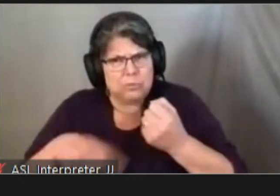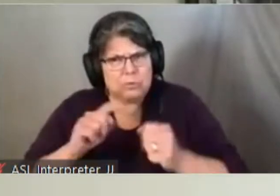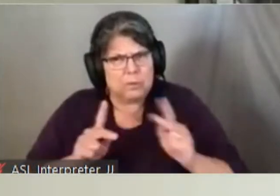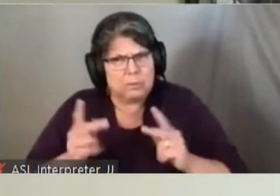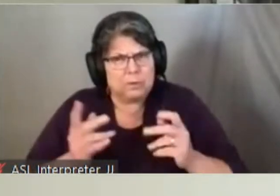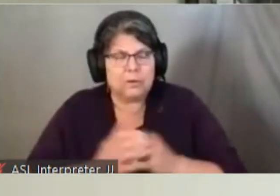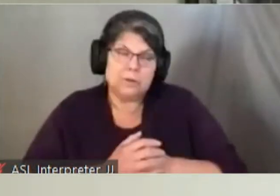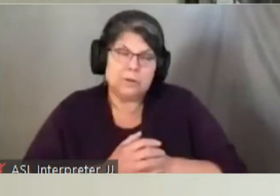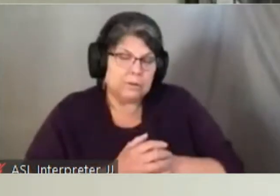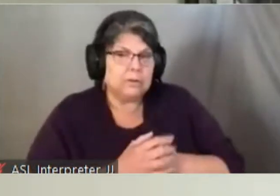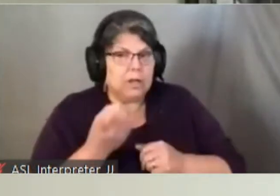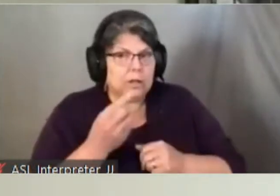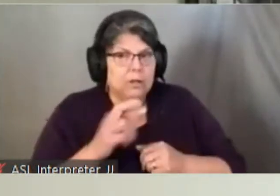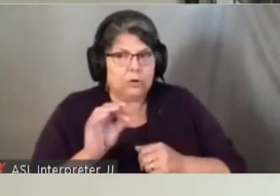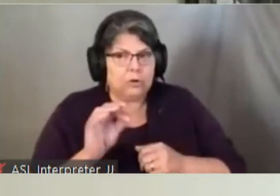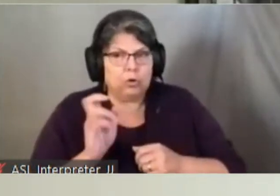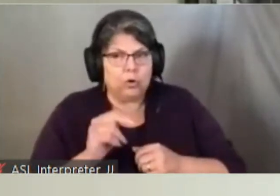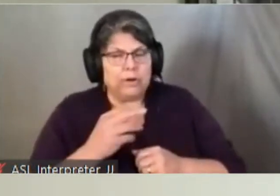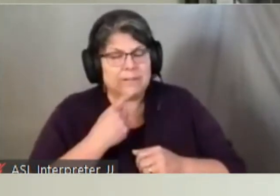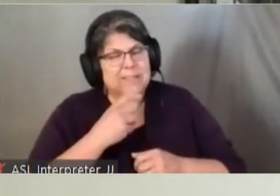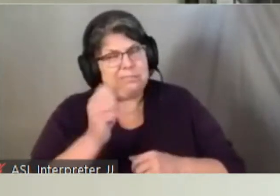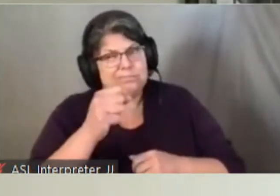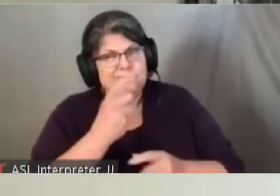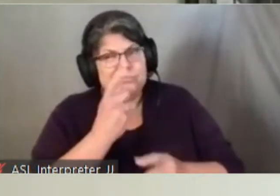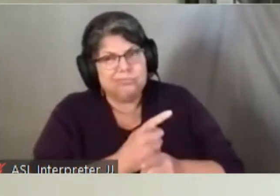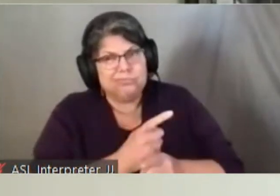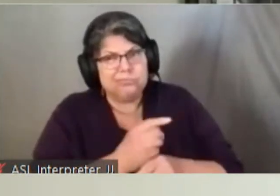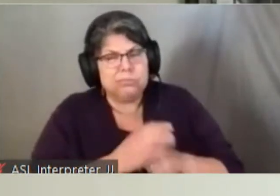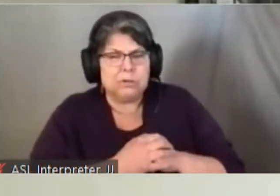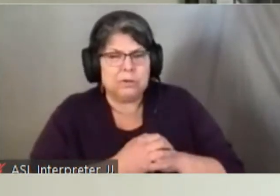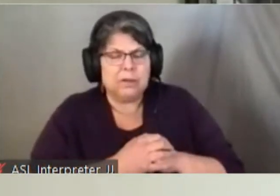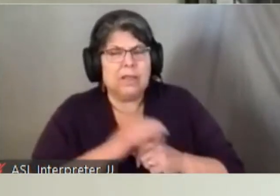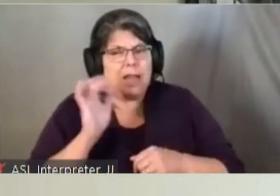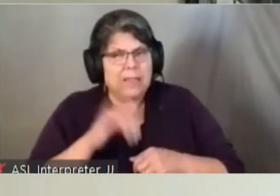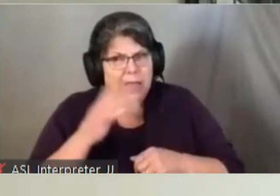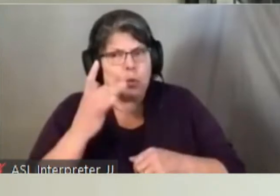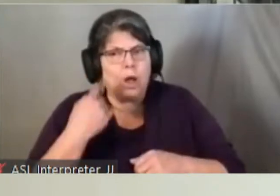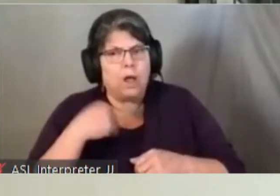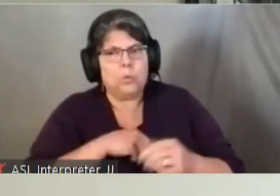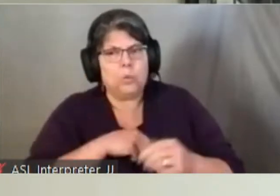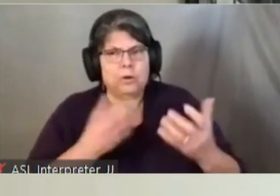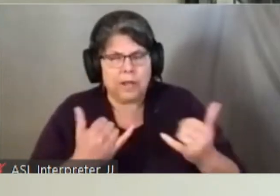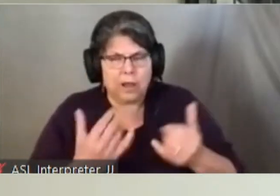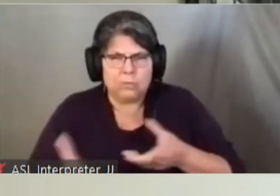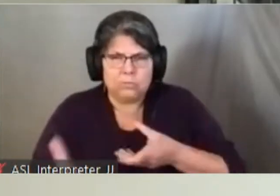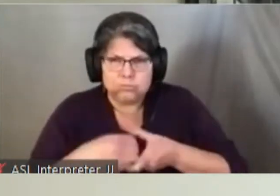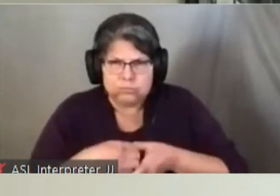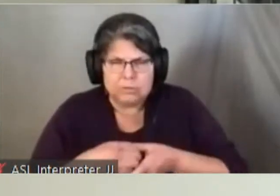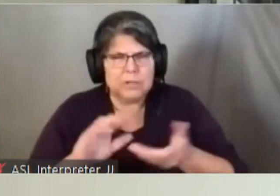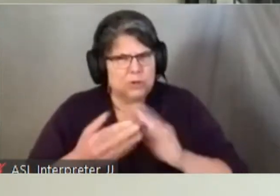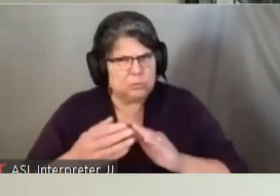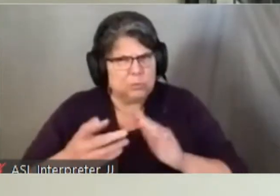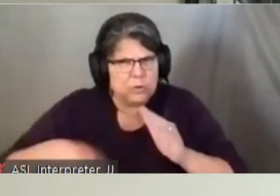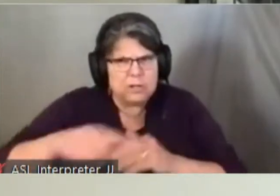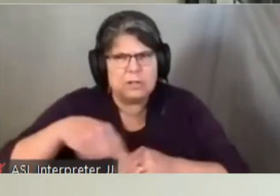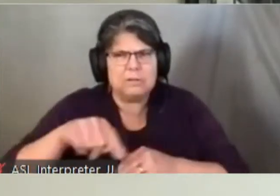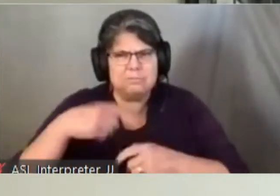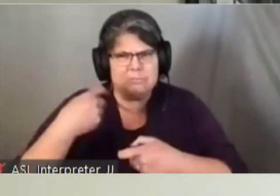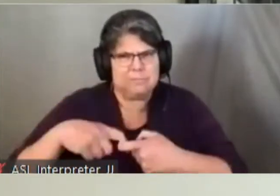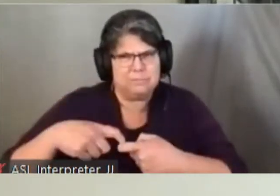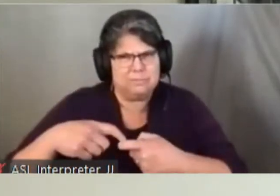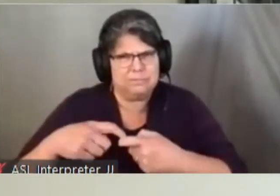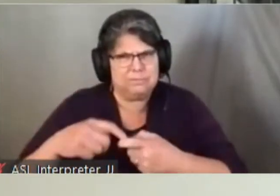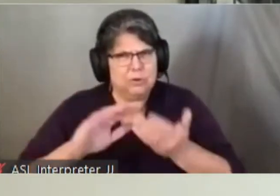That's true. And one of the reasons why we are working with members of the community, of the Hispanic community,